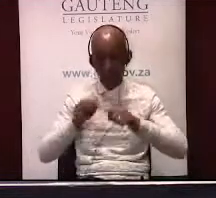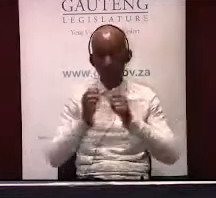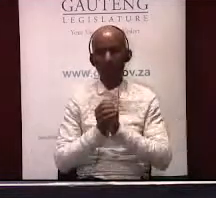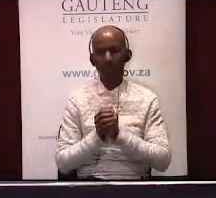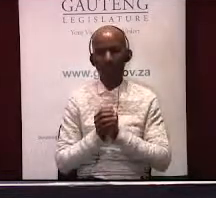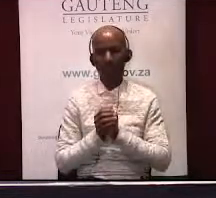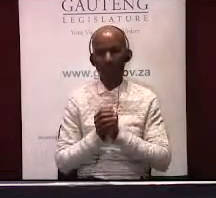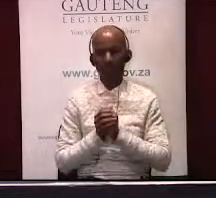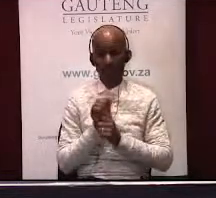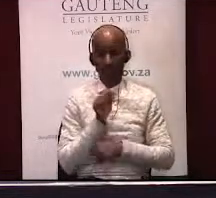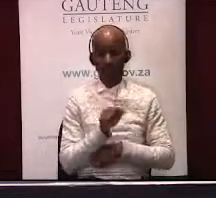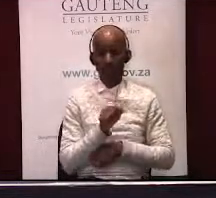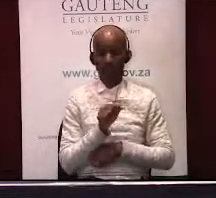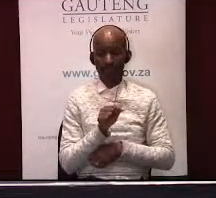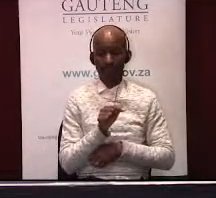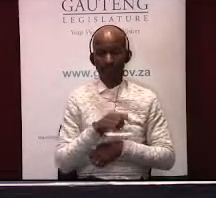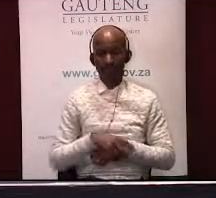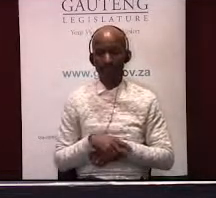of this